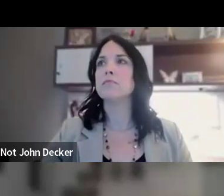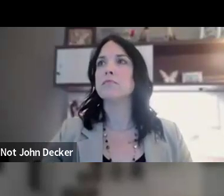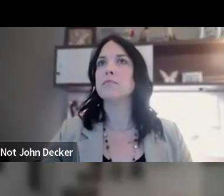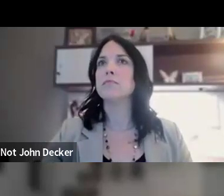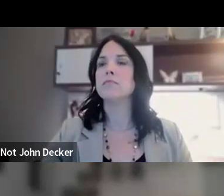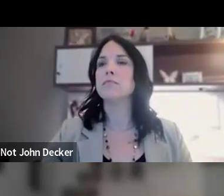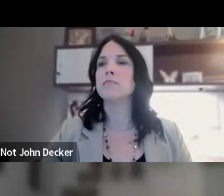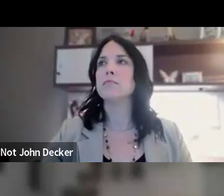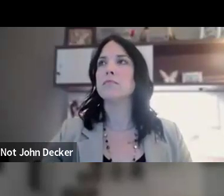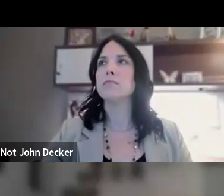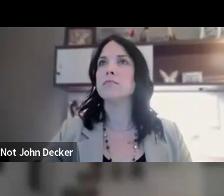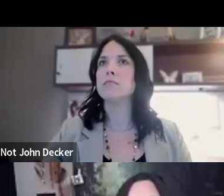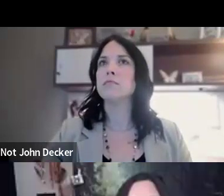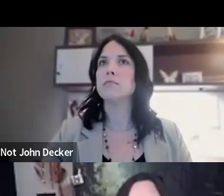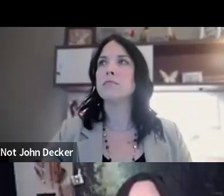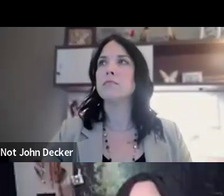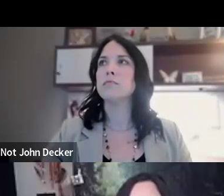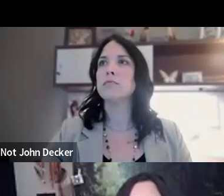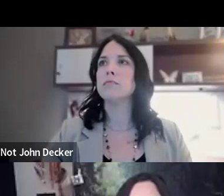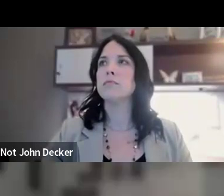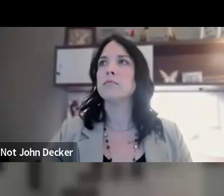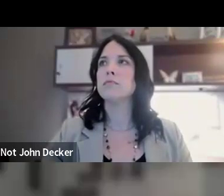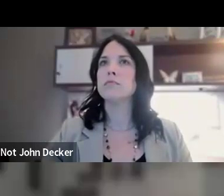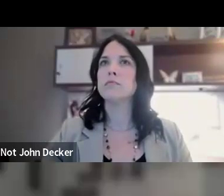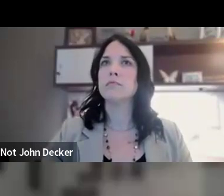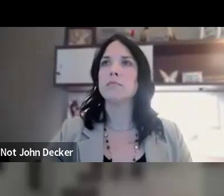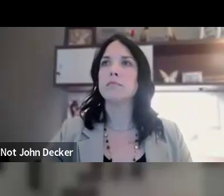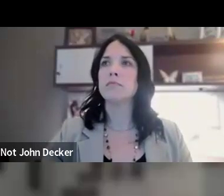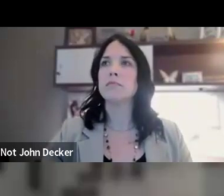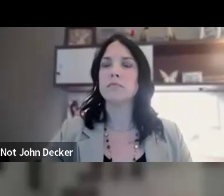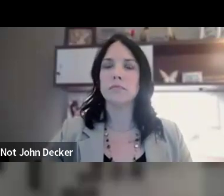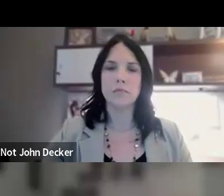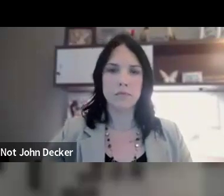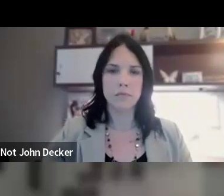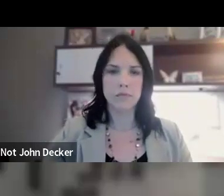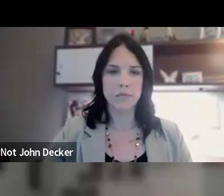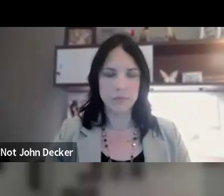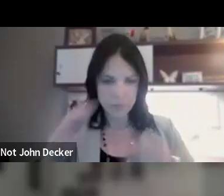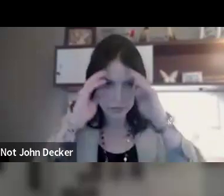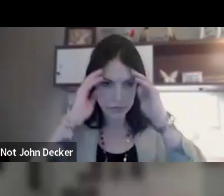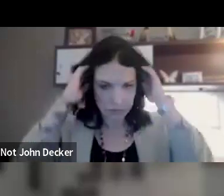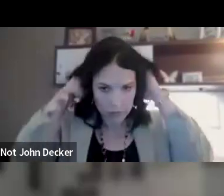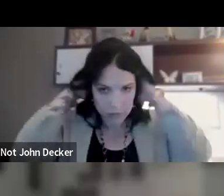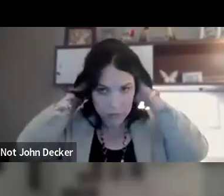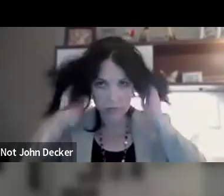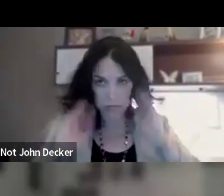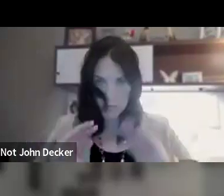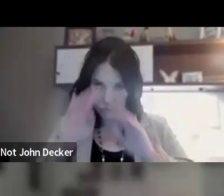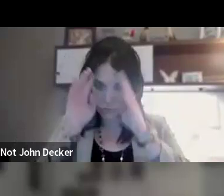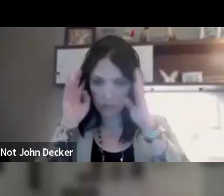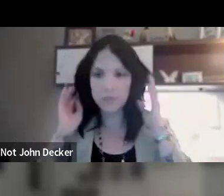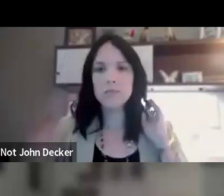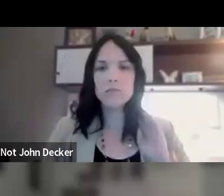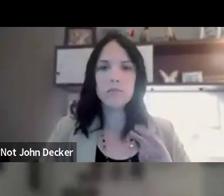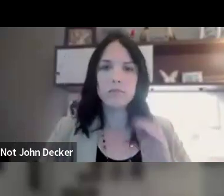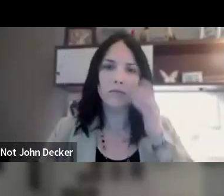for HCBS grants, given that there's only a week left to get in those proposals, we can stick on for a few minutes and see if there's